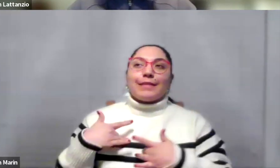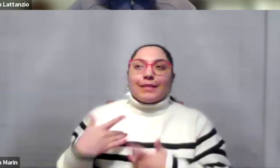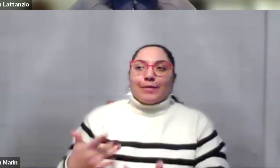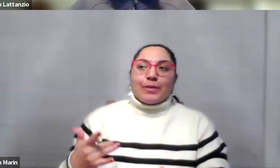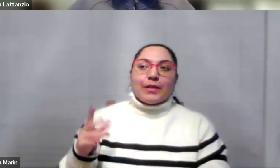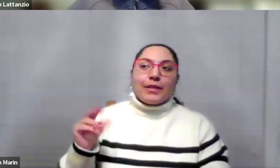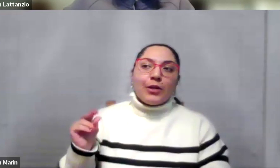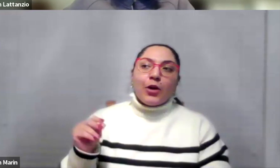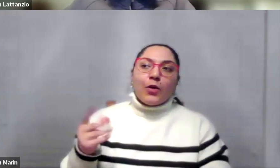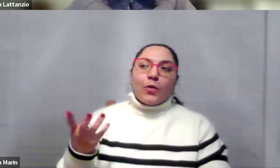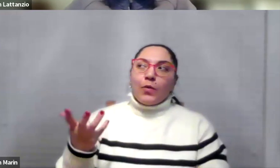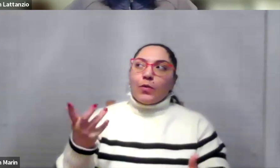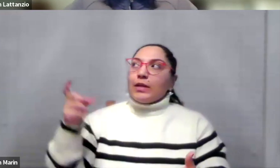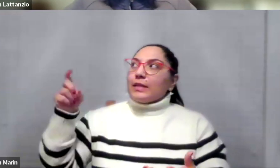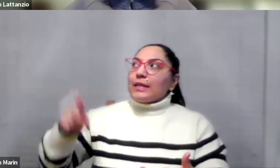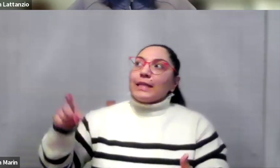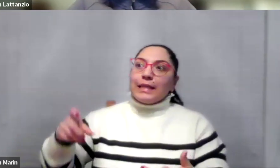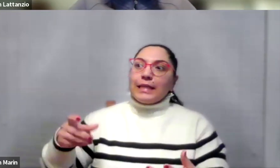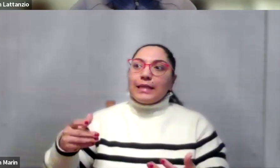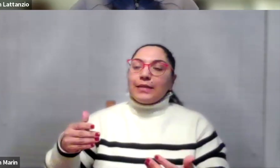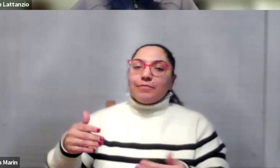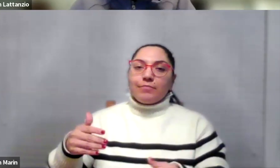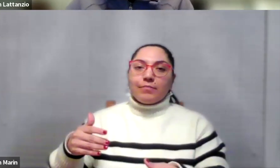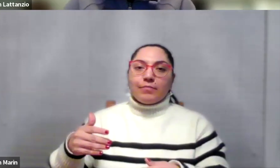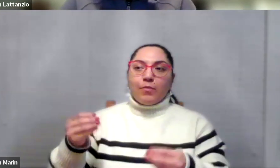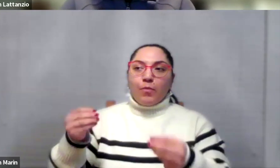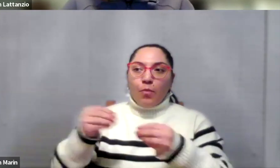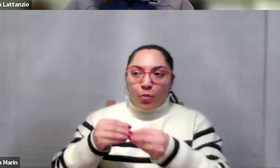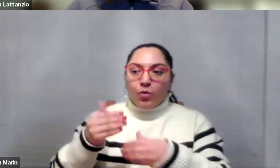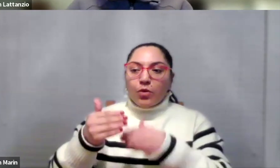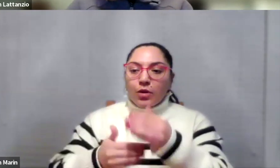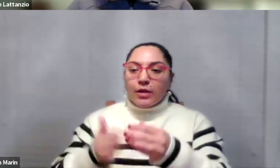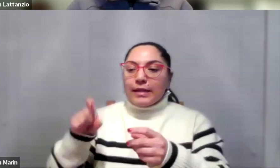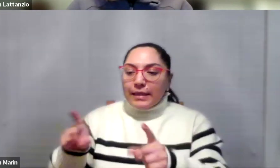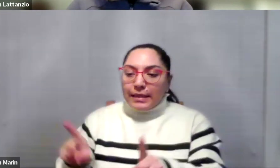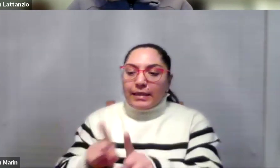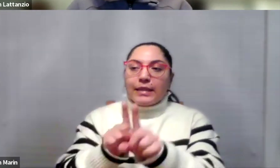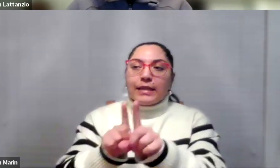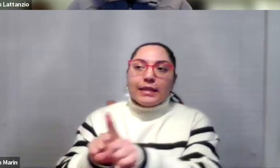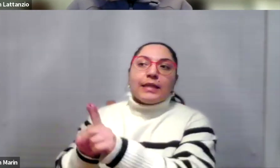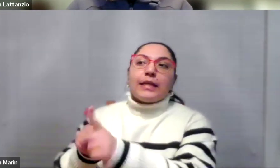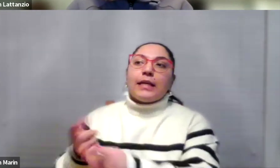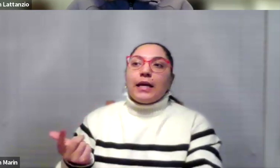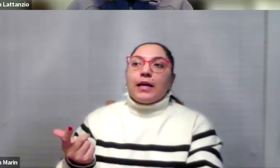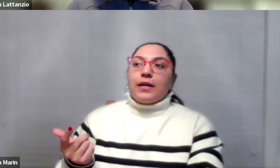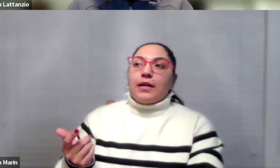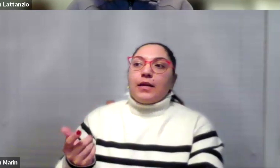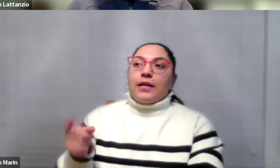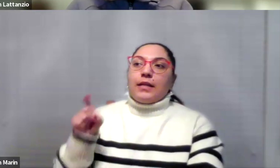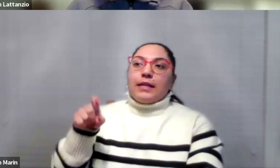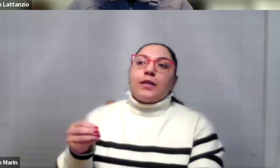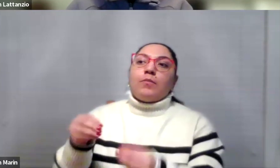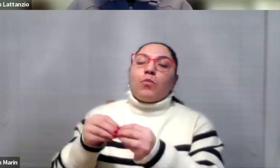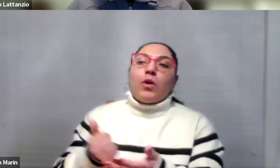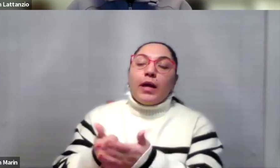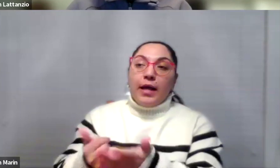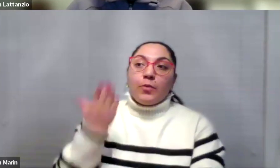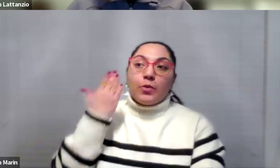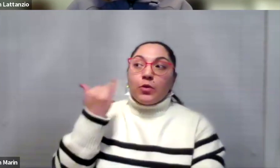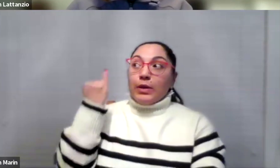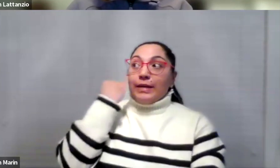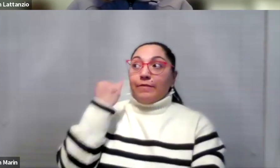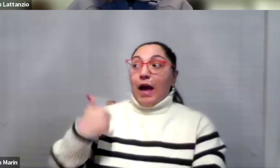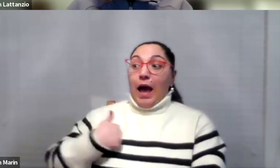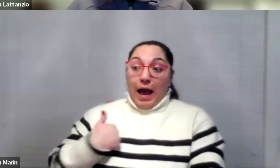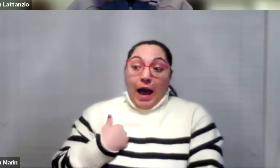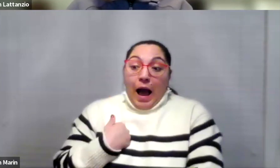that. And a lot of times people need continued coaching. I would have probably been a lot more successful if I had a job coach